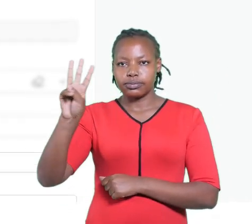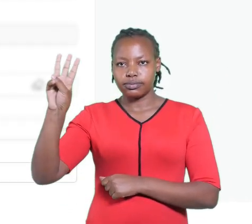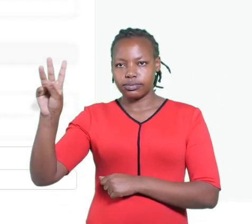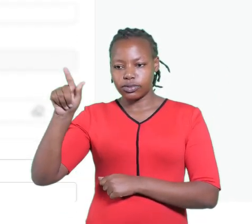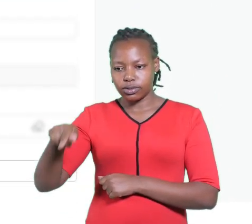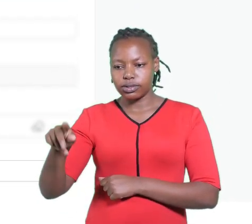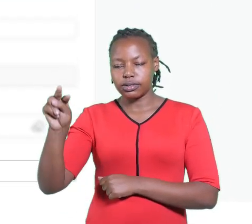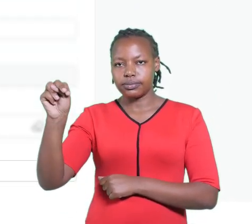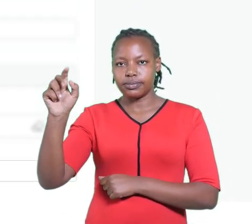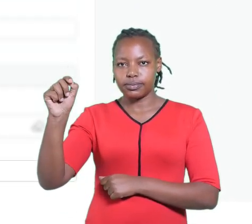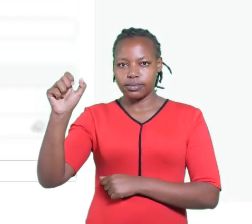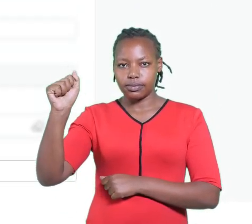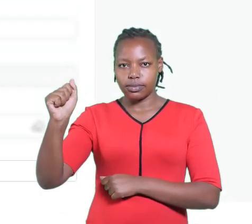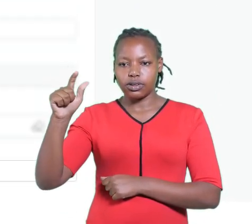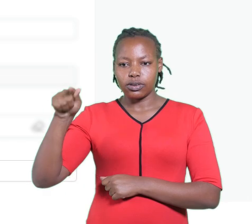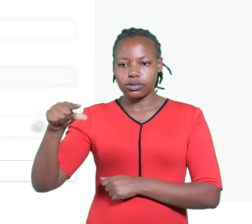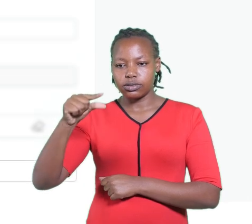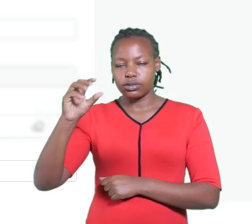license, go to